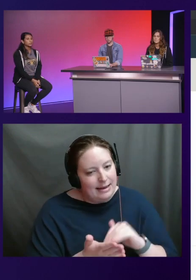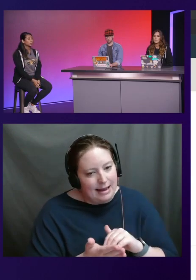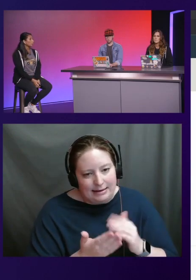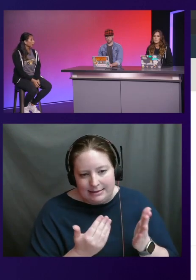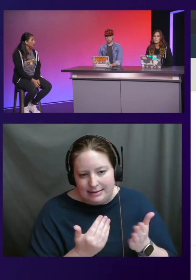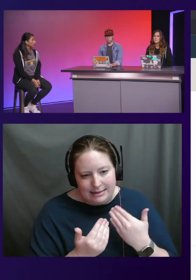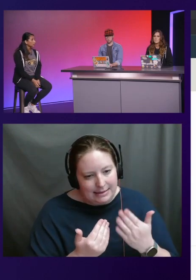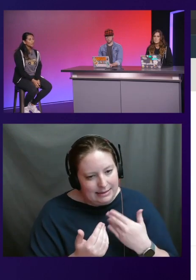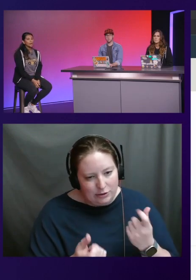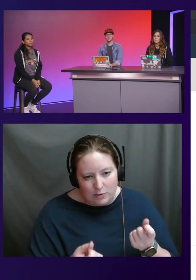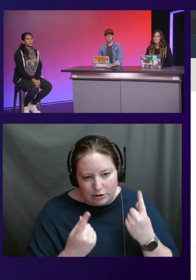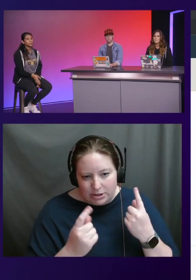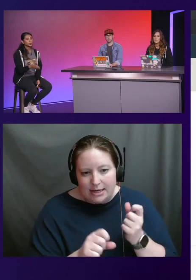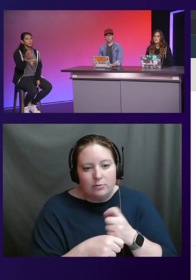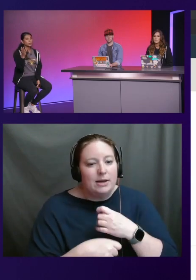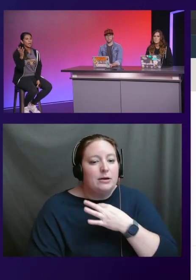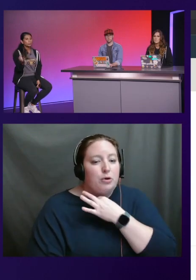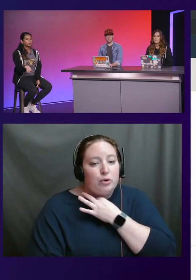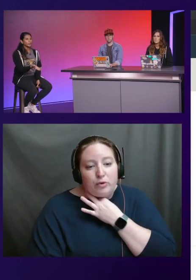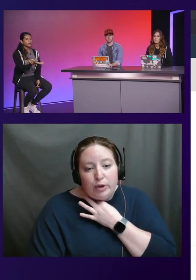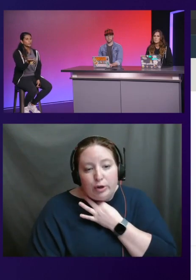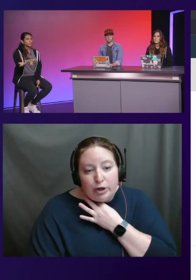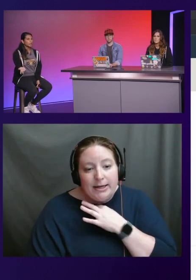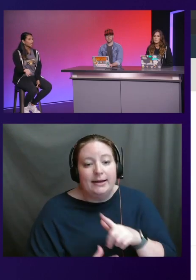We're creating a query, and then we're doing